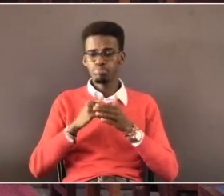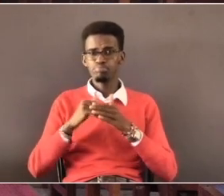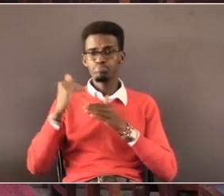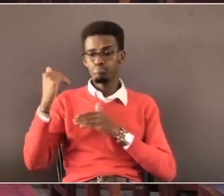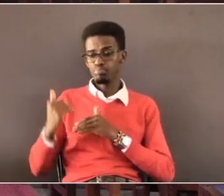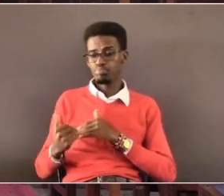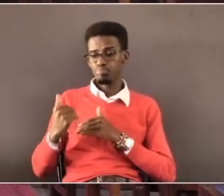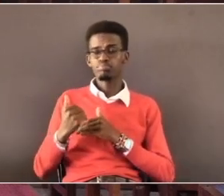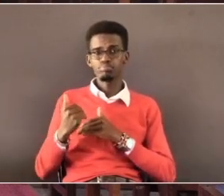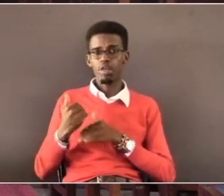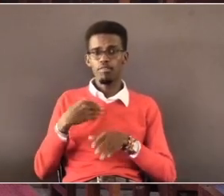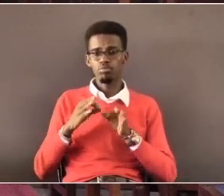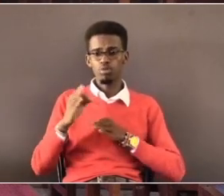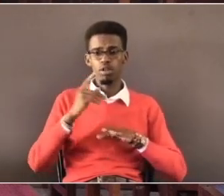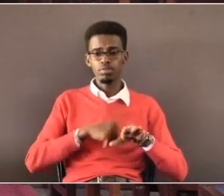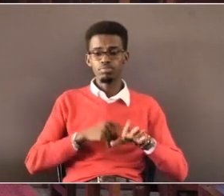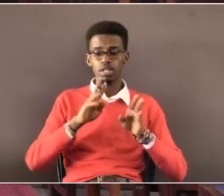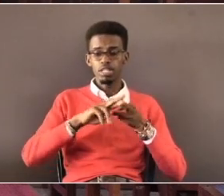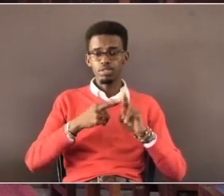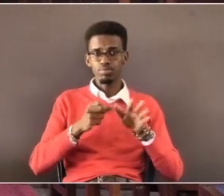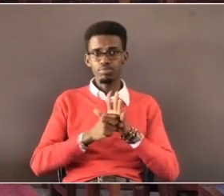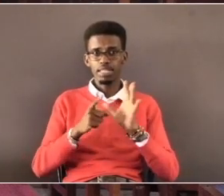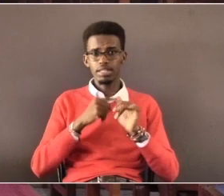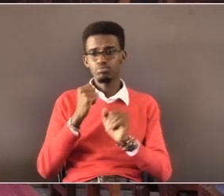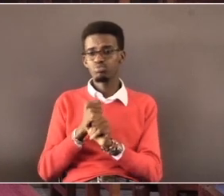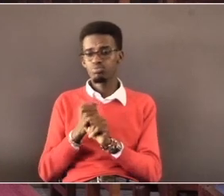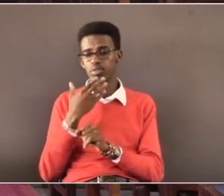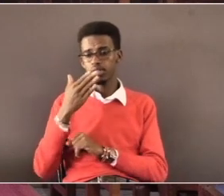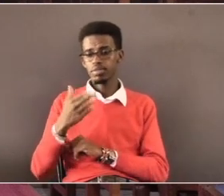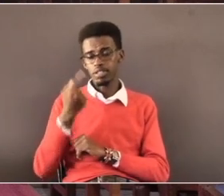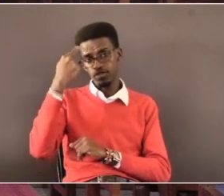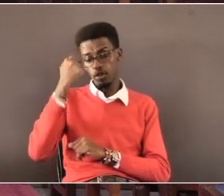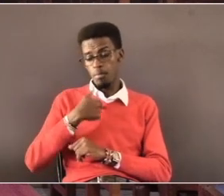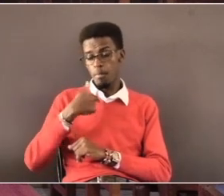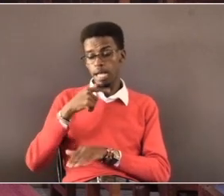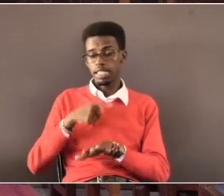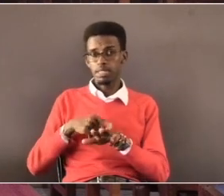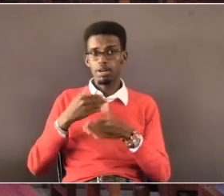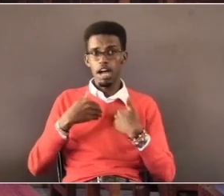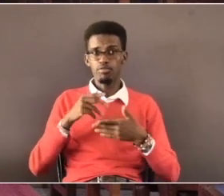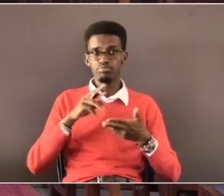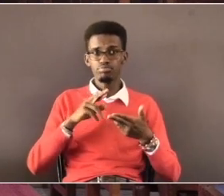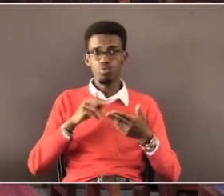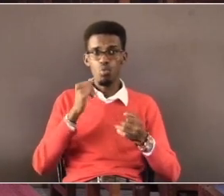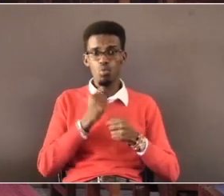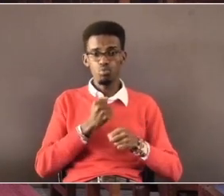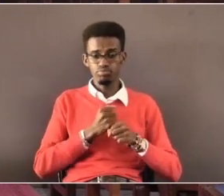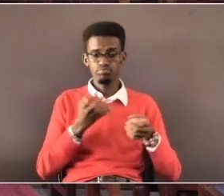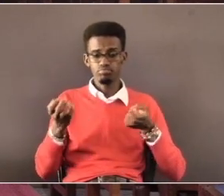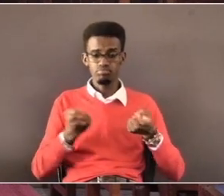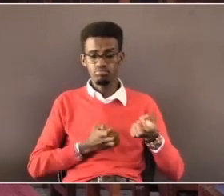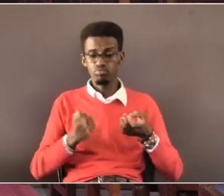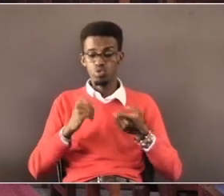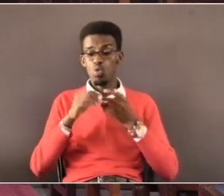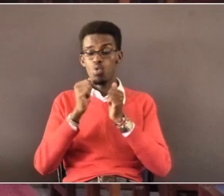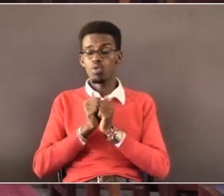term relationships, and you could even be having investments. For me, by the time you're having an investment